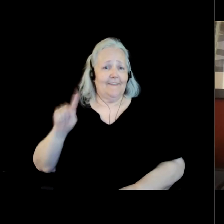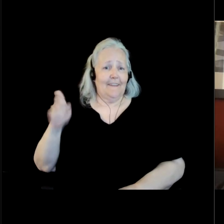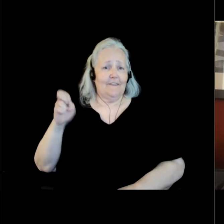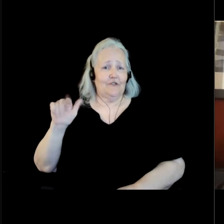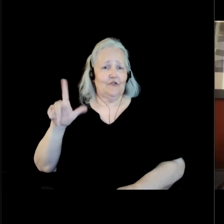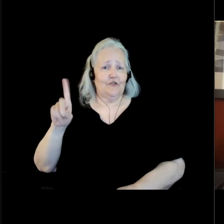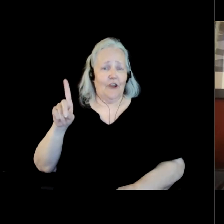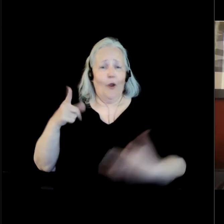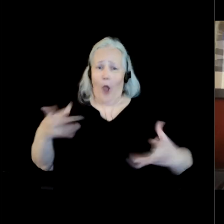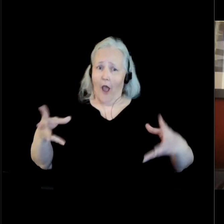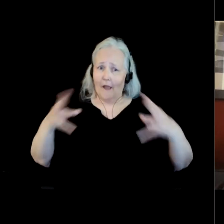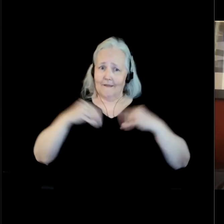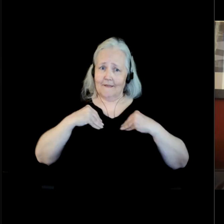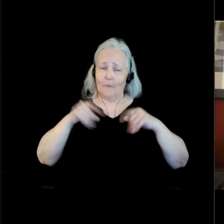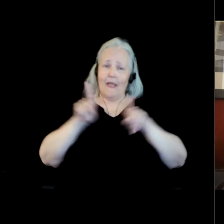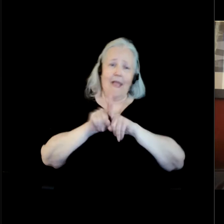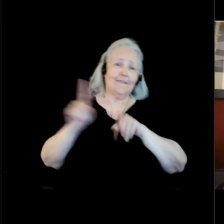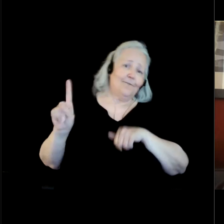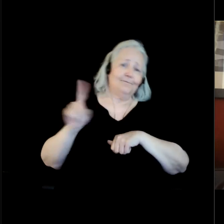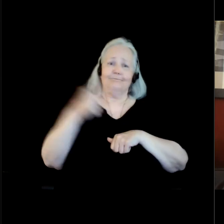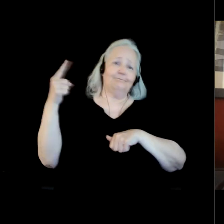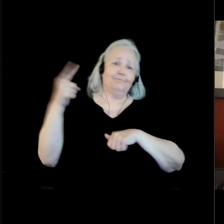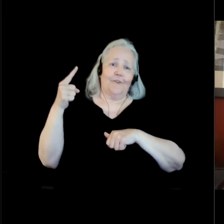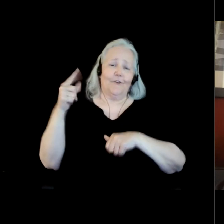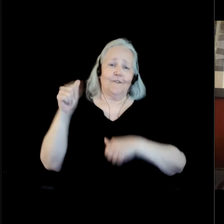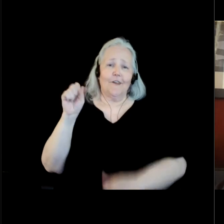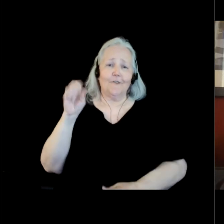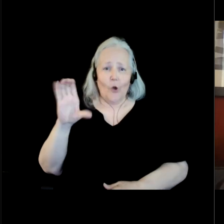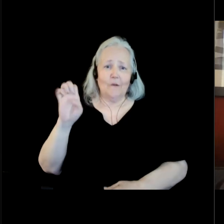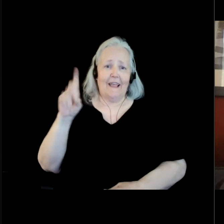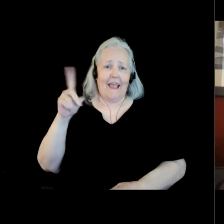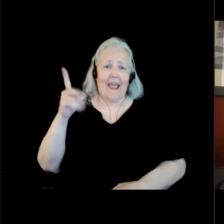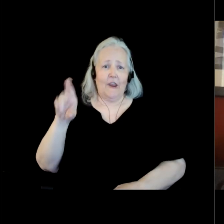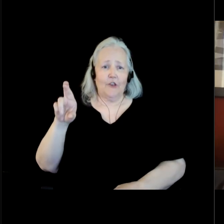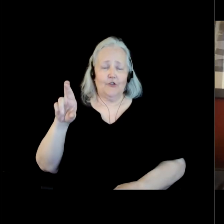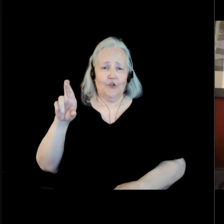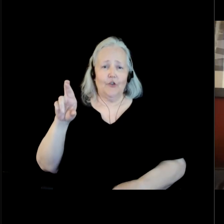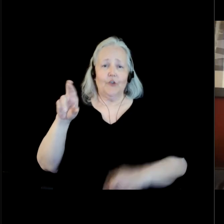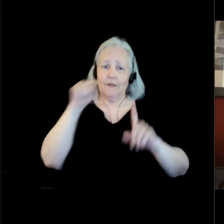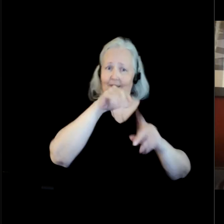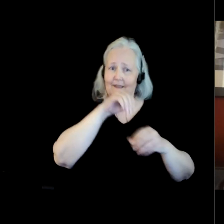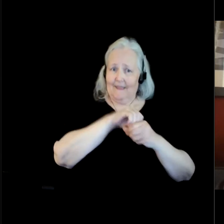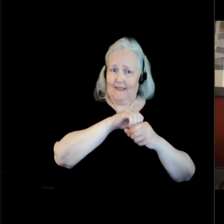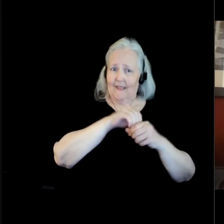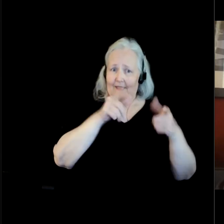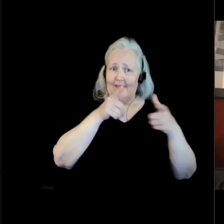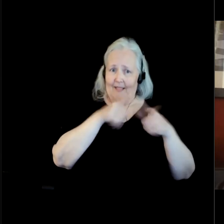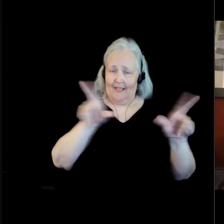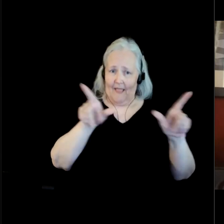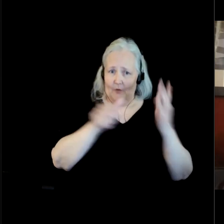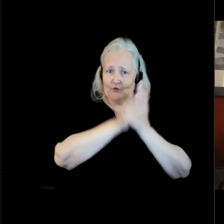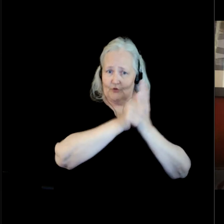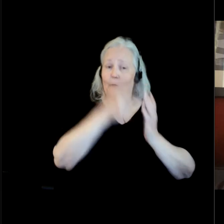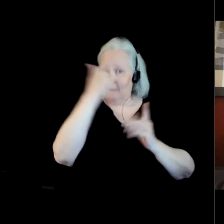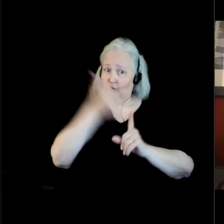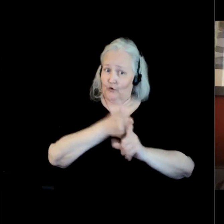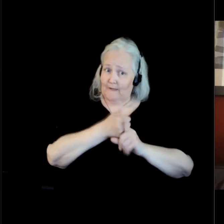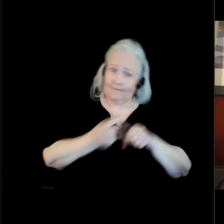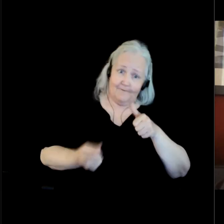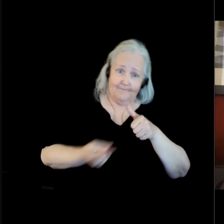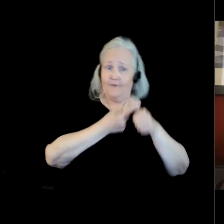the first associate editor for this new section of Language. As the inaugural associate editor, Colleen is